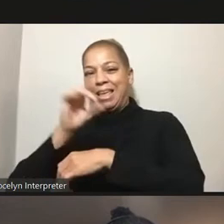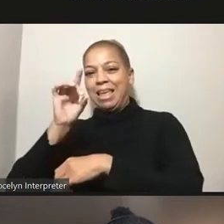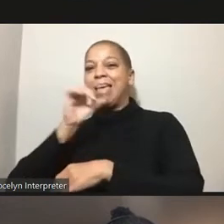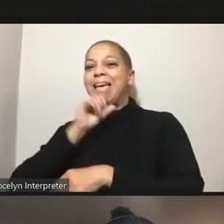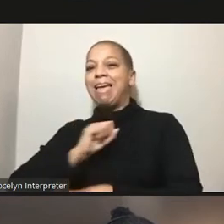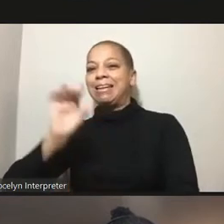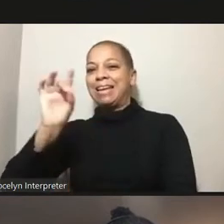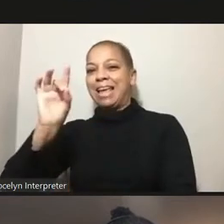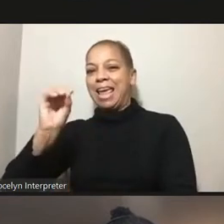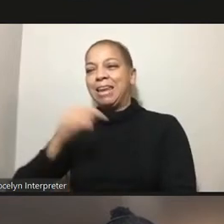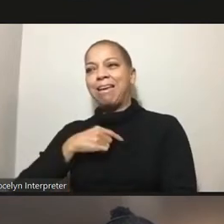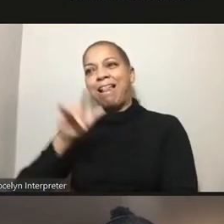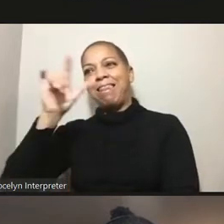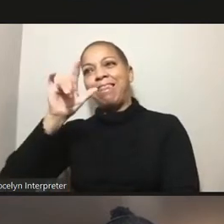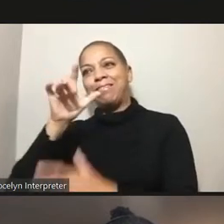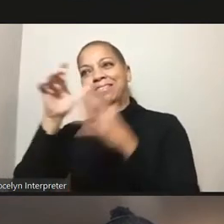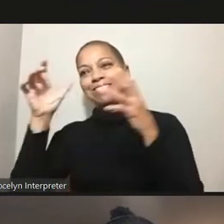much.